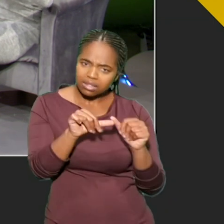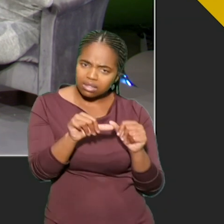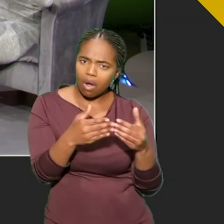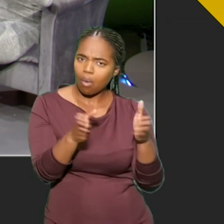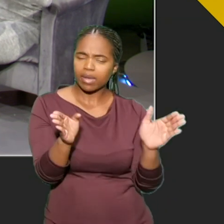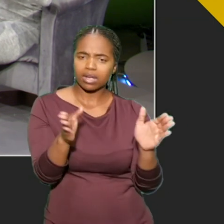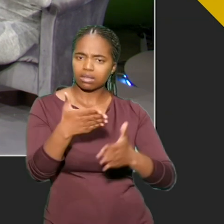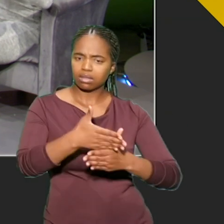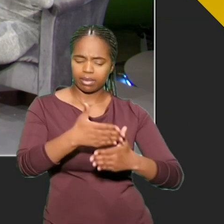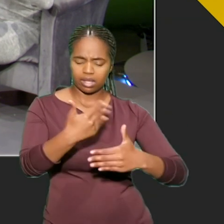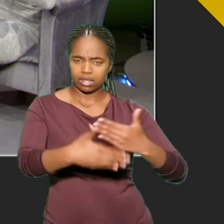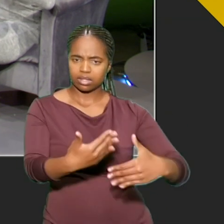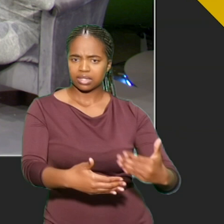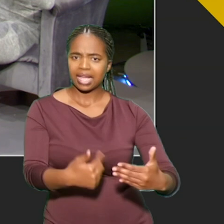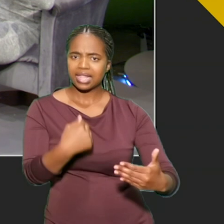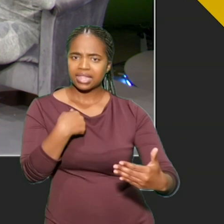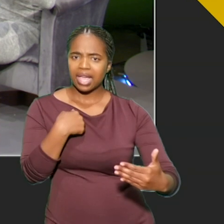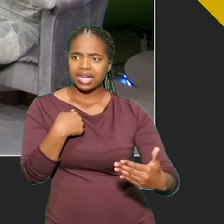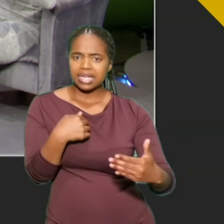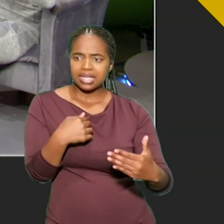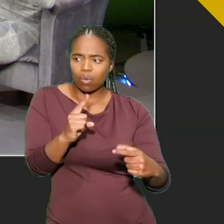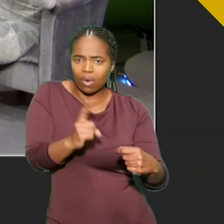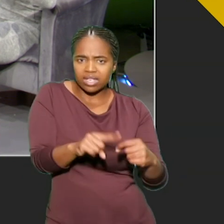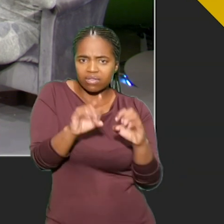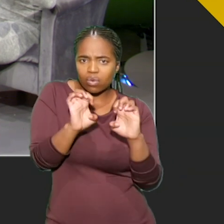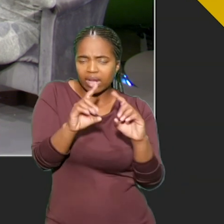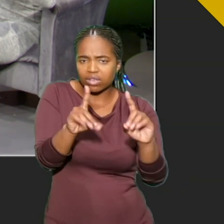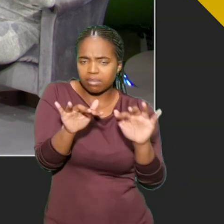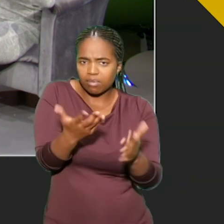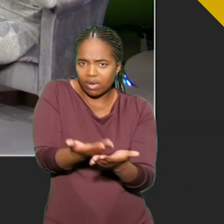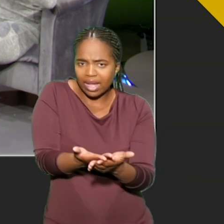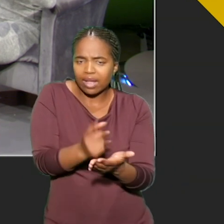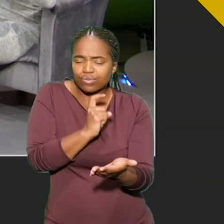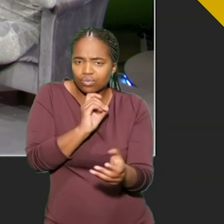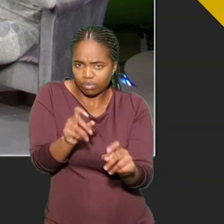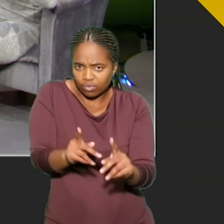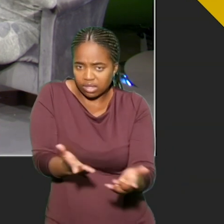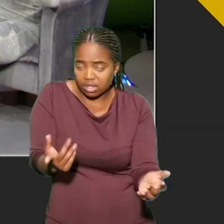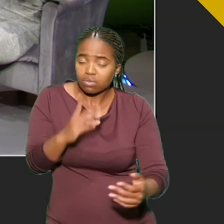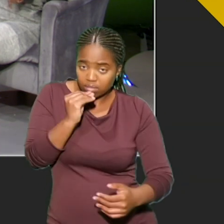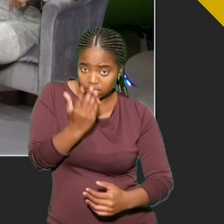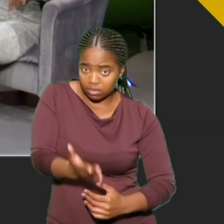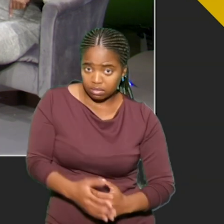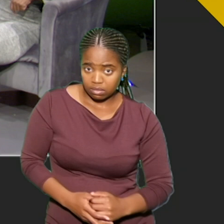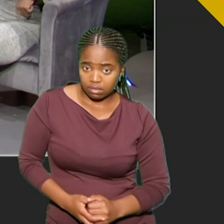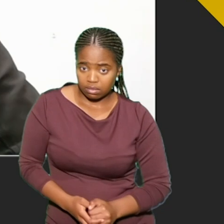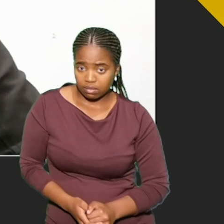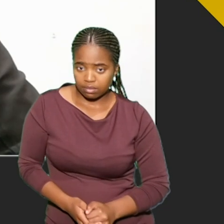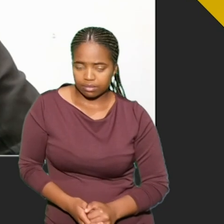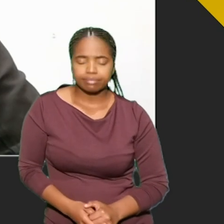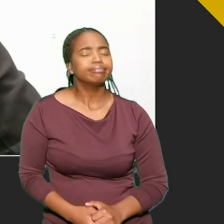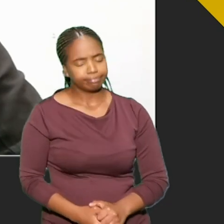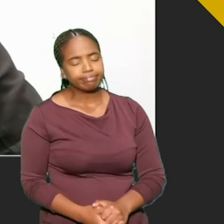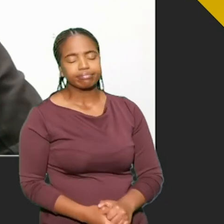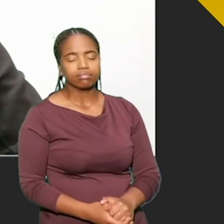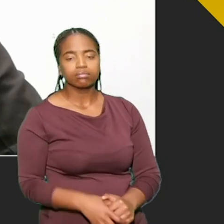open and then given people the same quality of education that they give them in the cities. Yeah. Is that where you are? Yes,